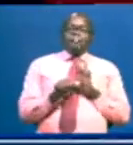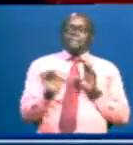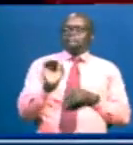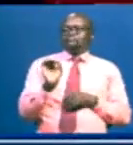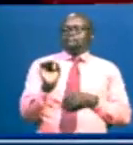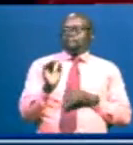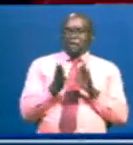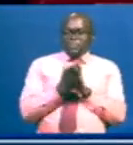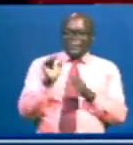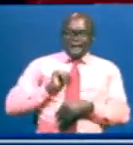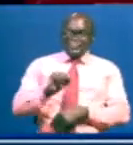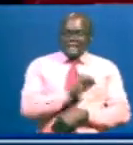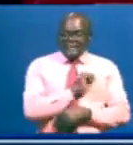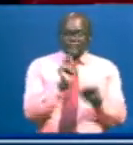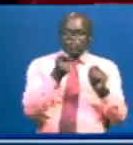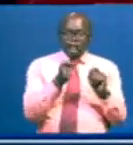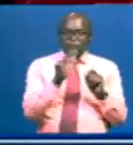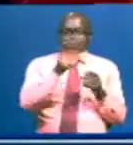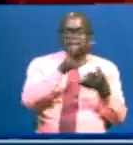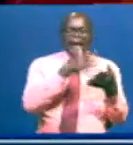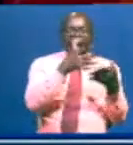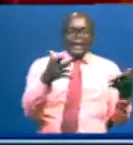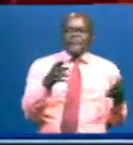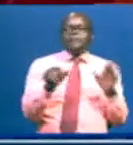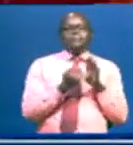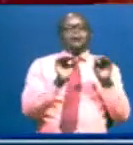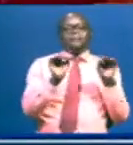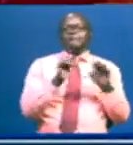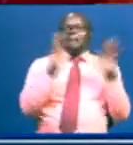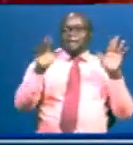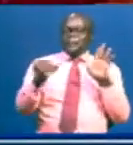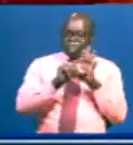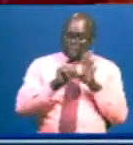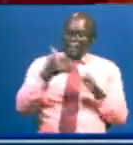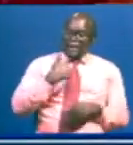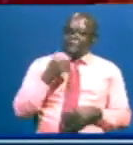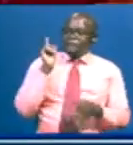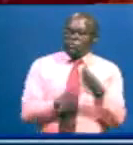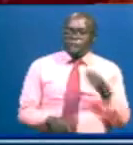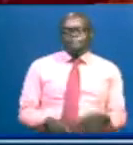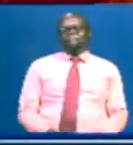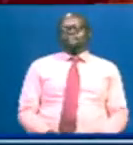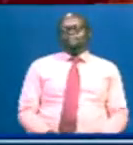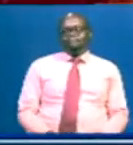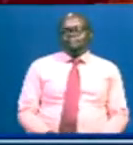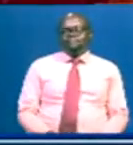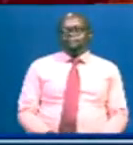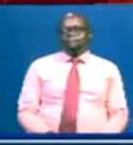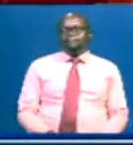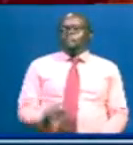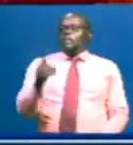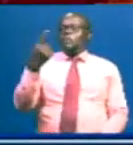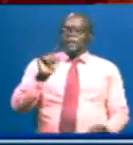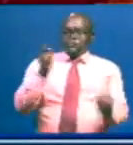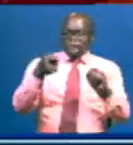with the Senate amending its calendar. The biggest problem that I have is once we amend